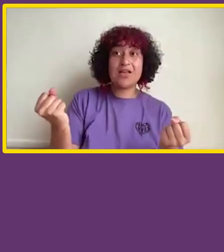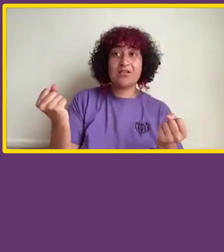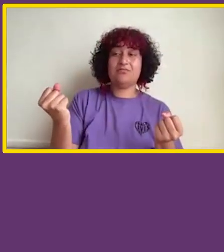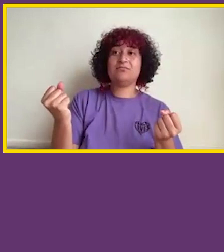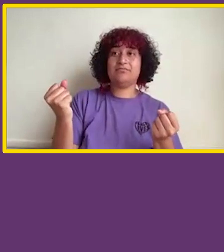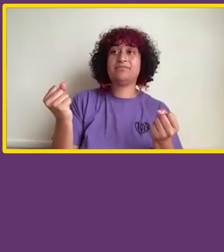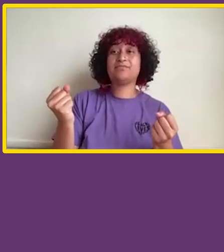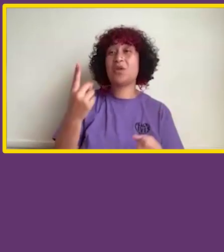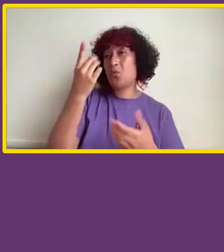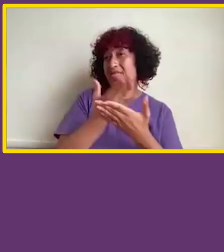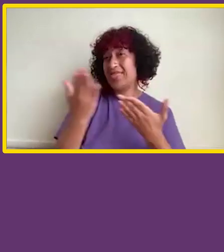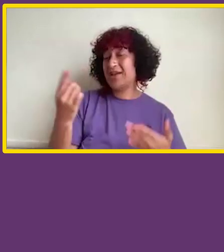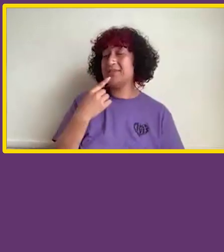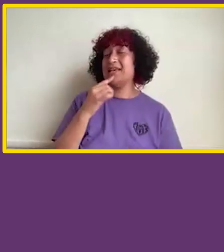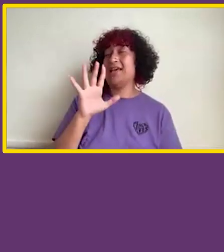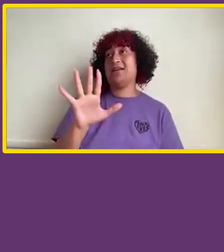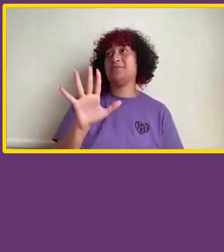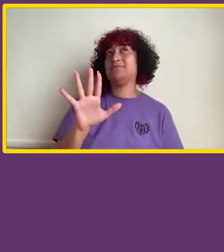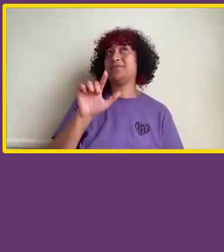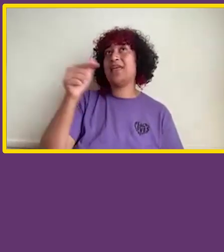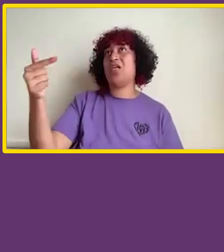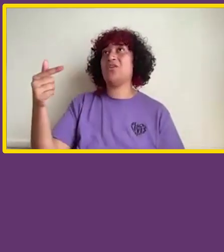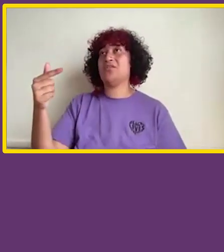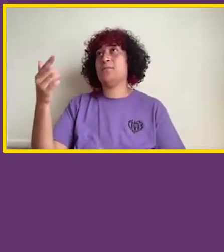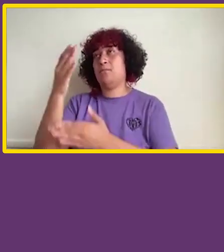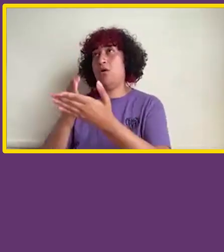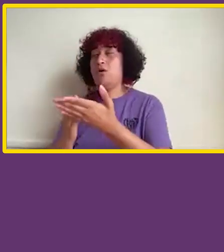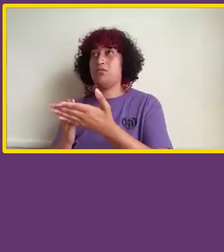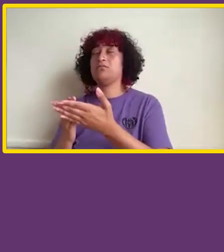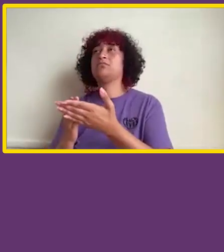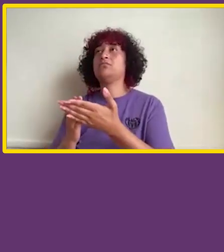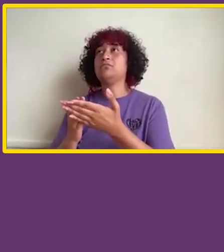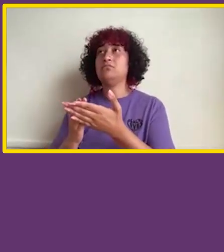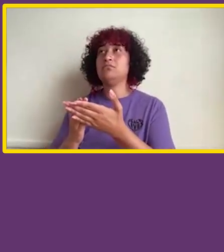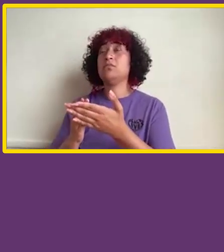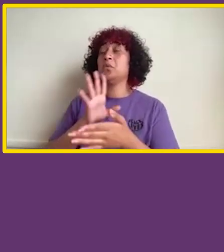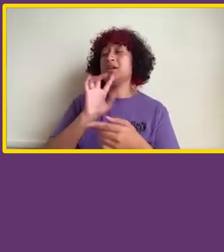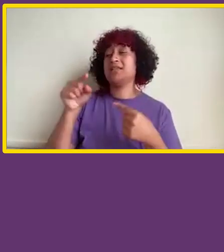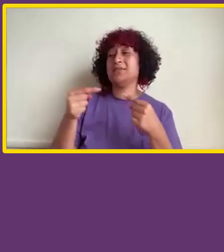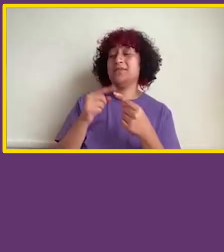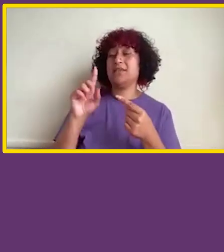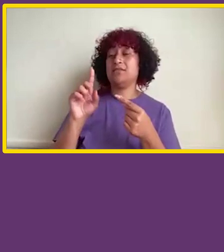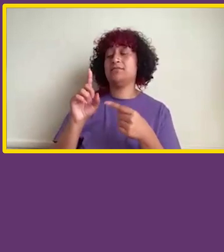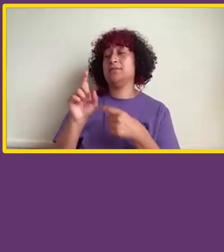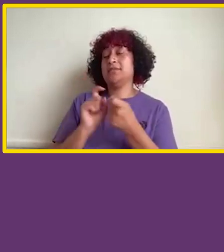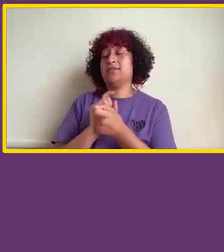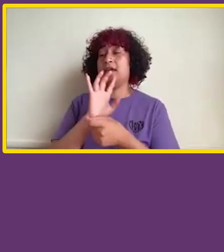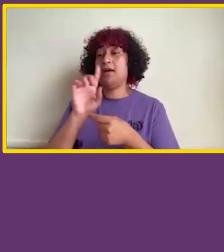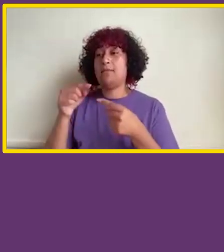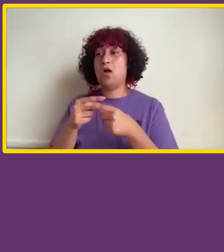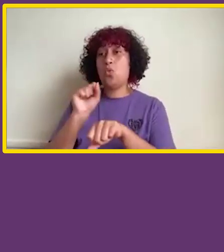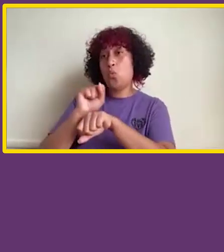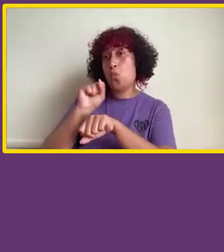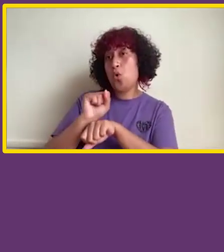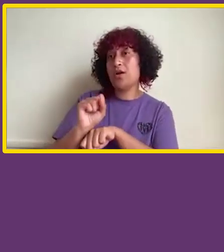That's one thing that I would say. And I would say the other piece, if we're talking specifically about a workplace context, Dr.